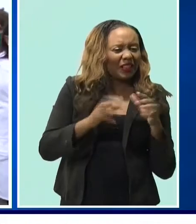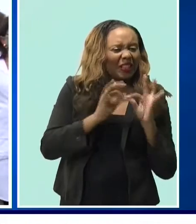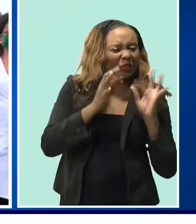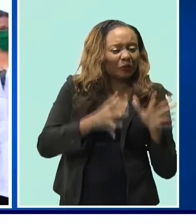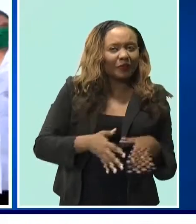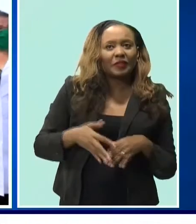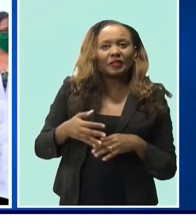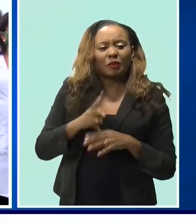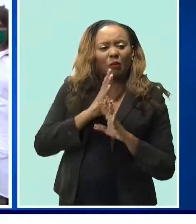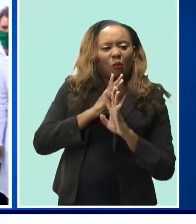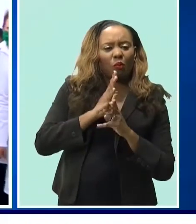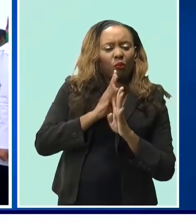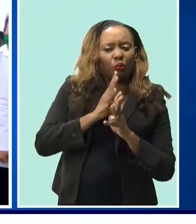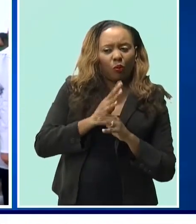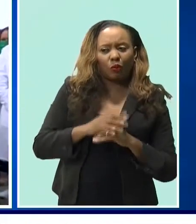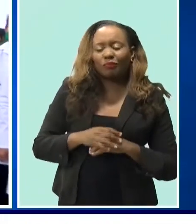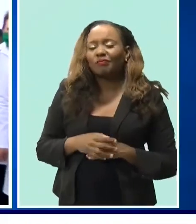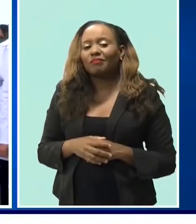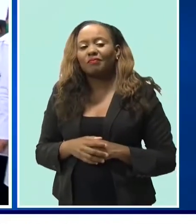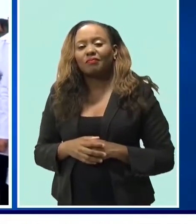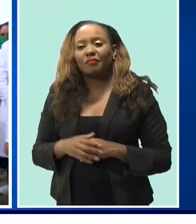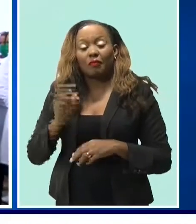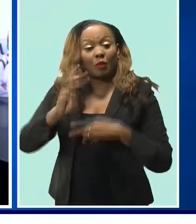the world will see